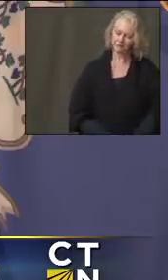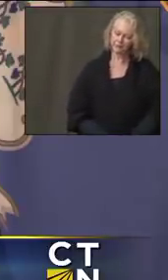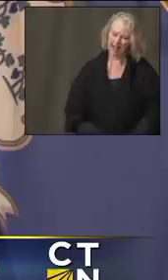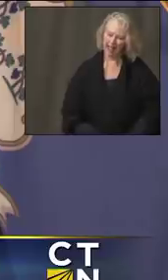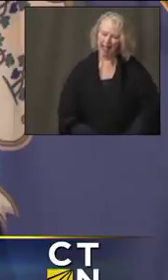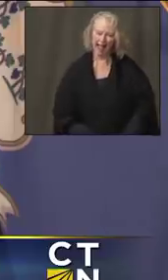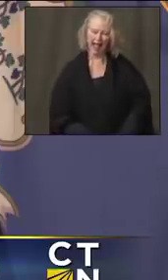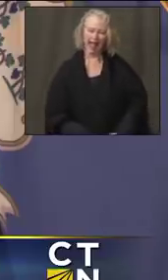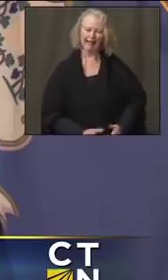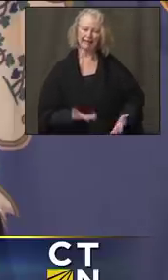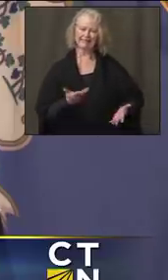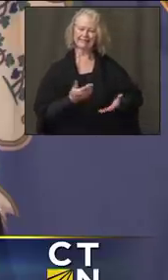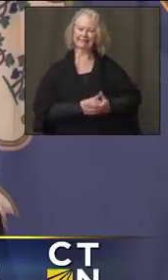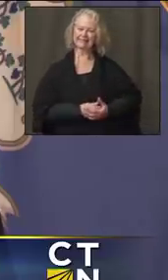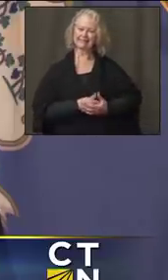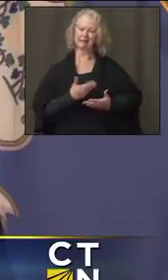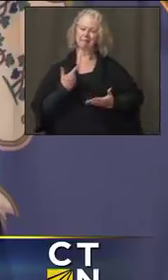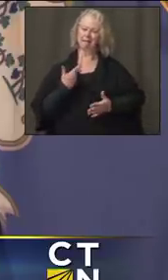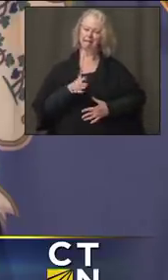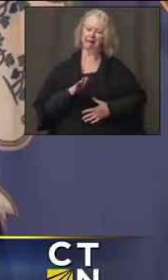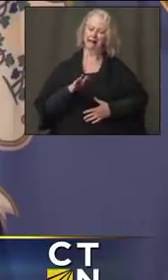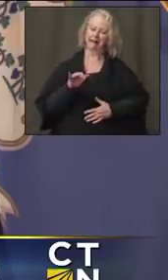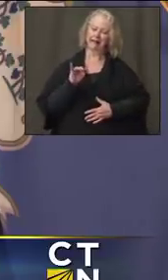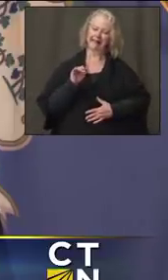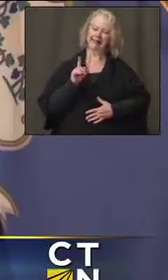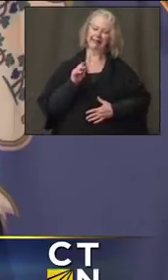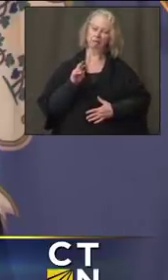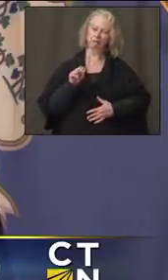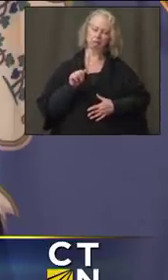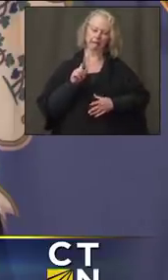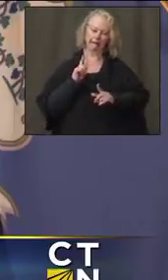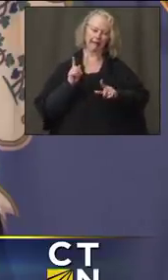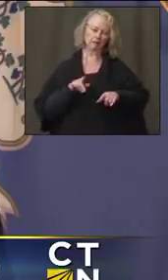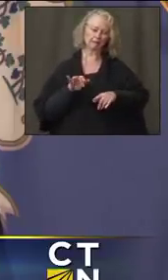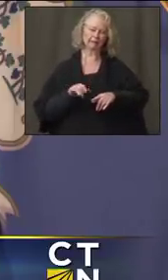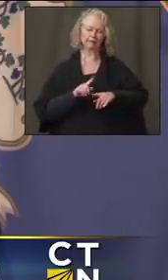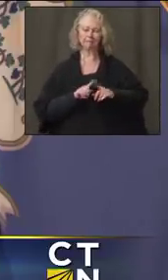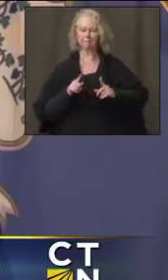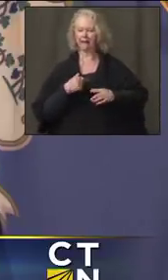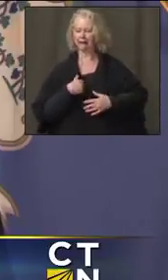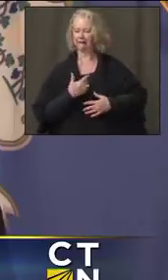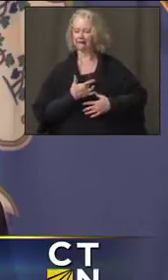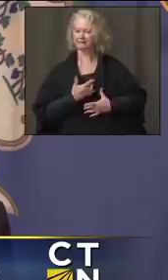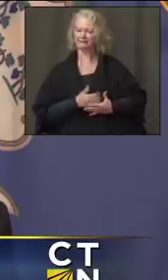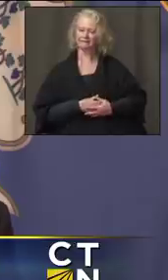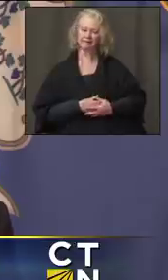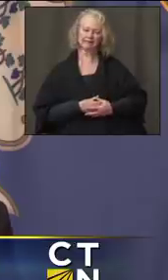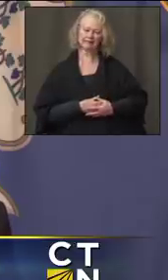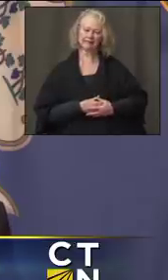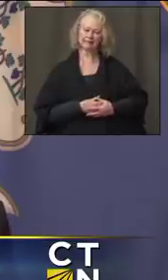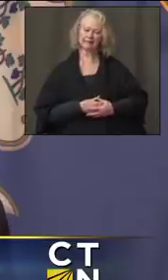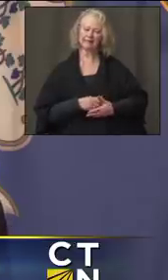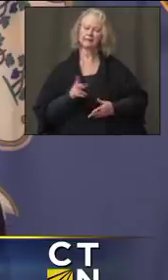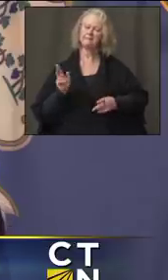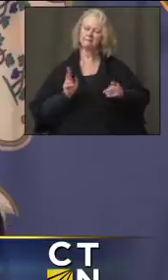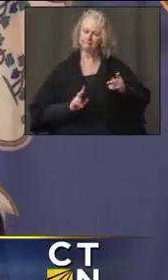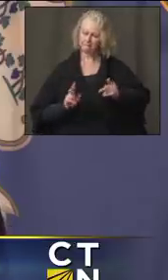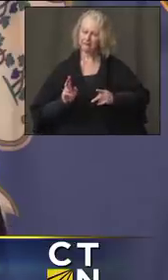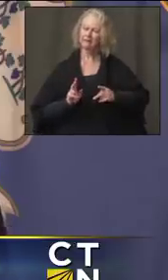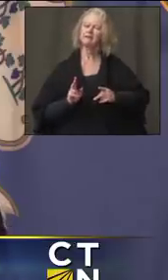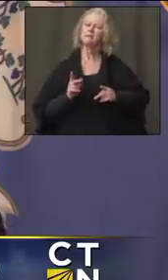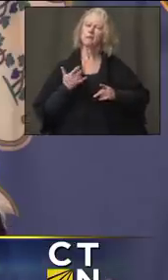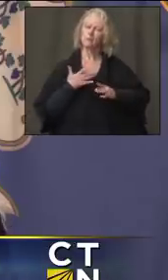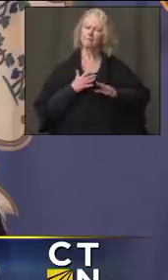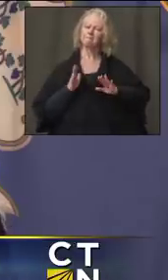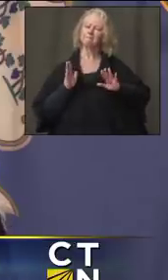Indra very fast. But I think what you're going to find is the consumer will be going back to the